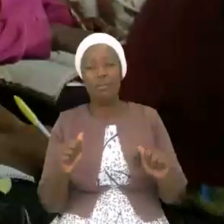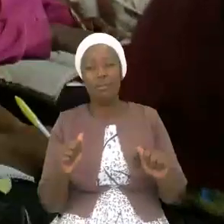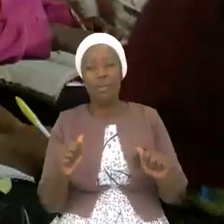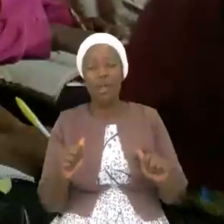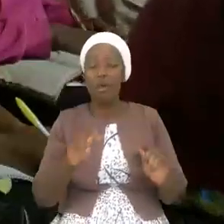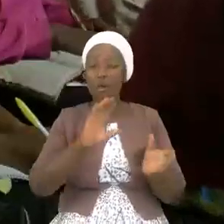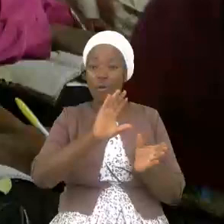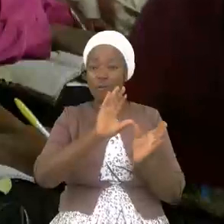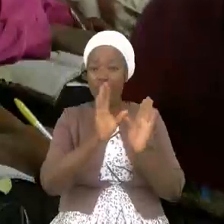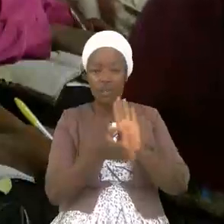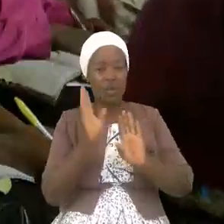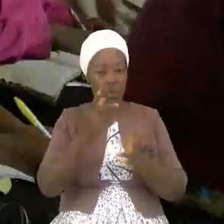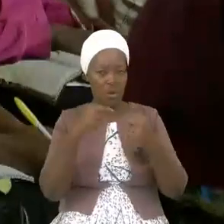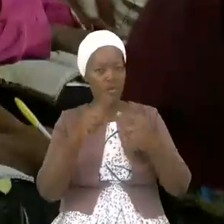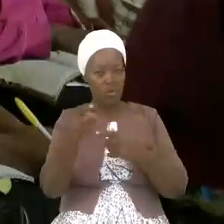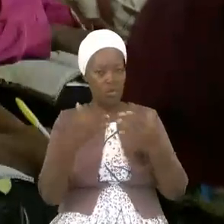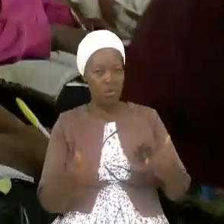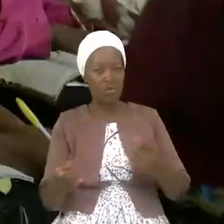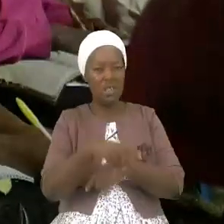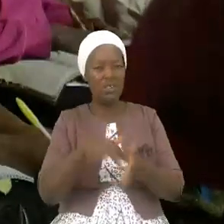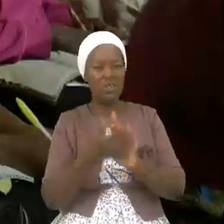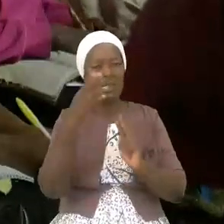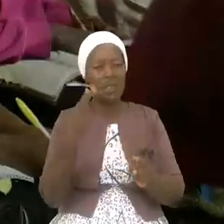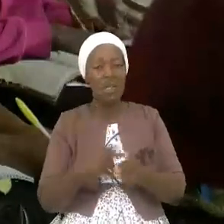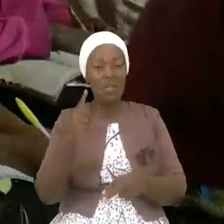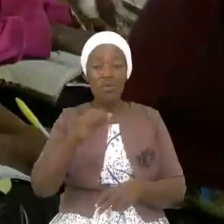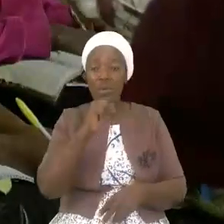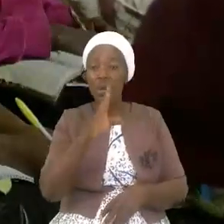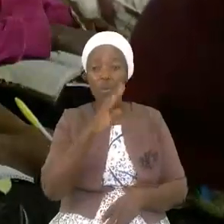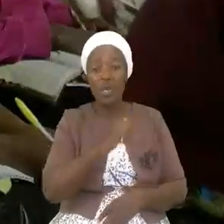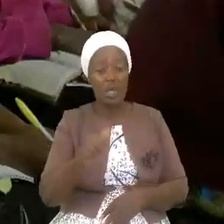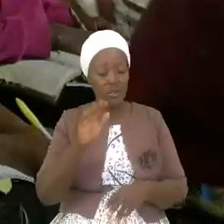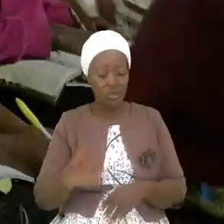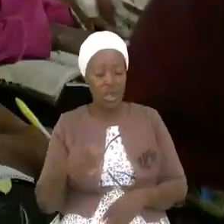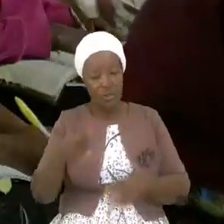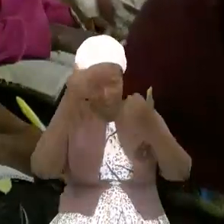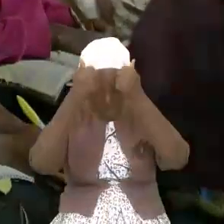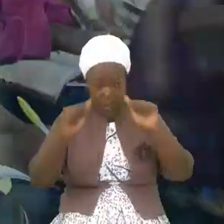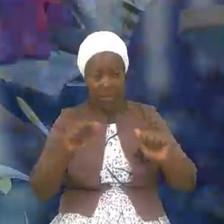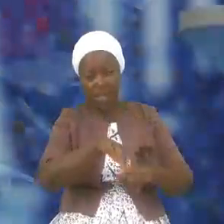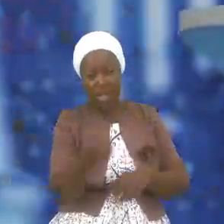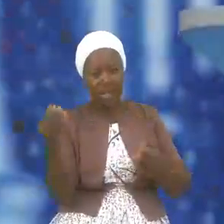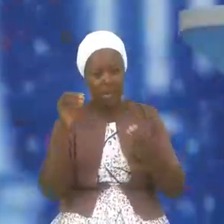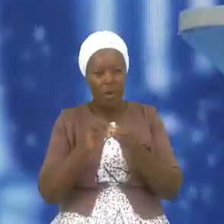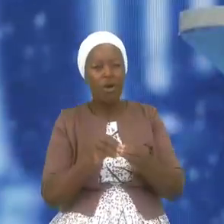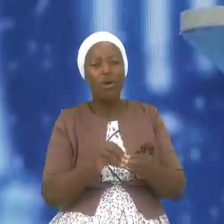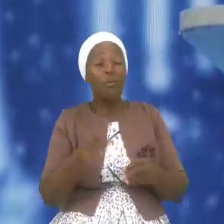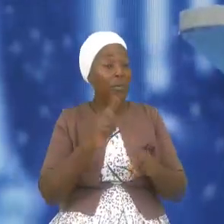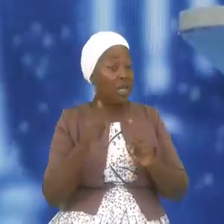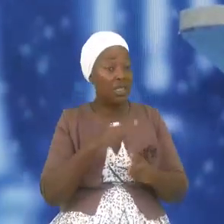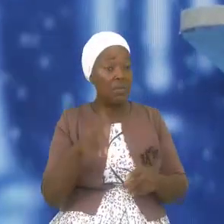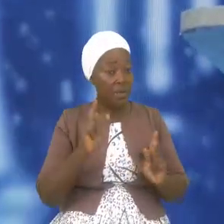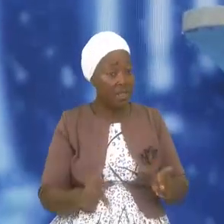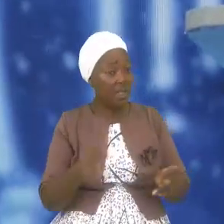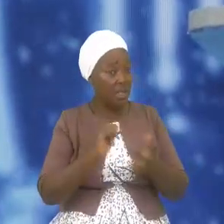a child of disobedience anymore, but a person that turns away and says, Belshazzar, go